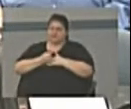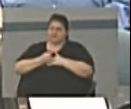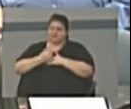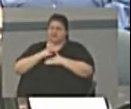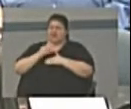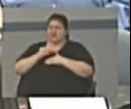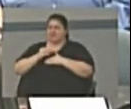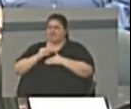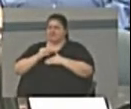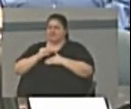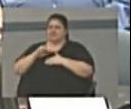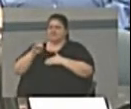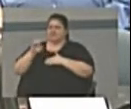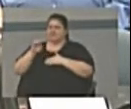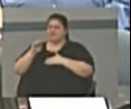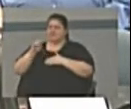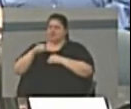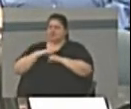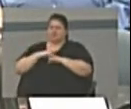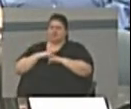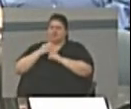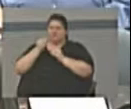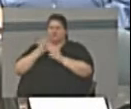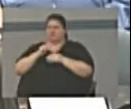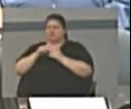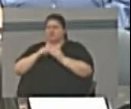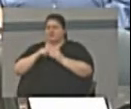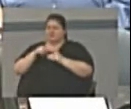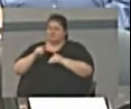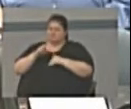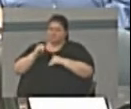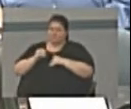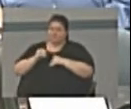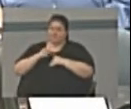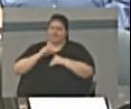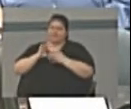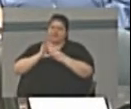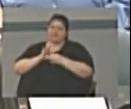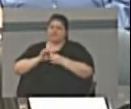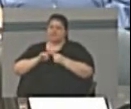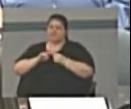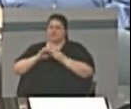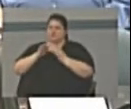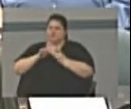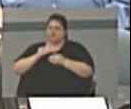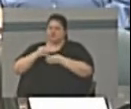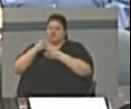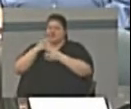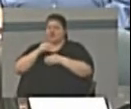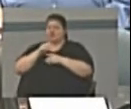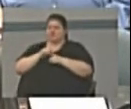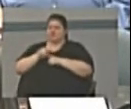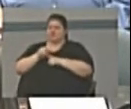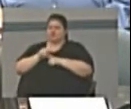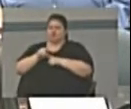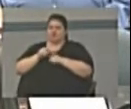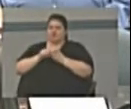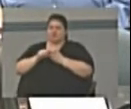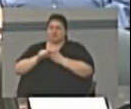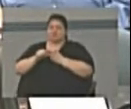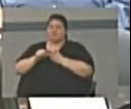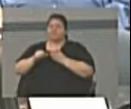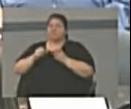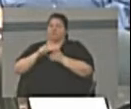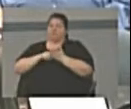demographic information from the county, our contact information, as well as our links to our website, as well as our Twitter page. What I'd like to cover